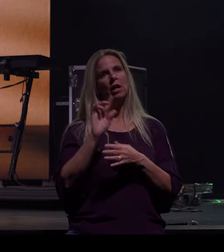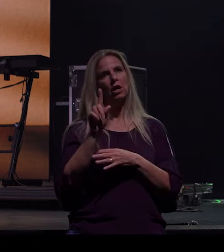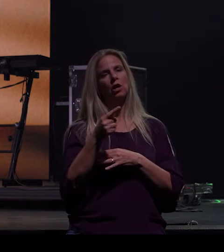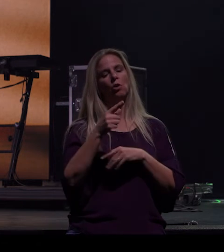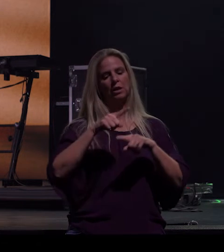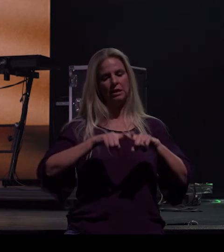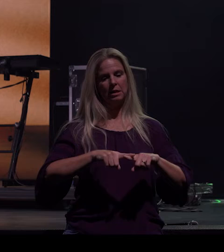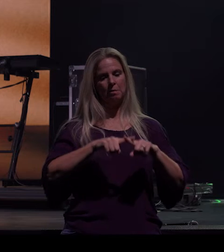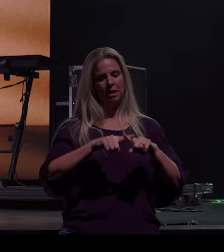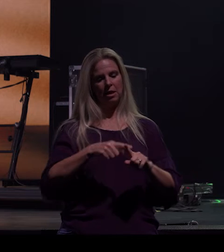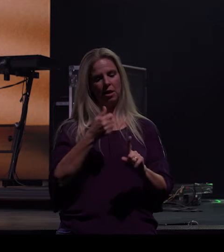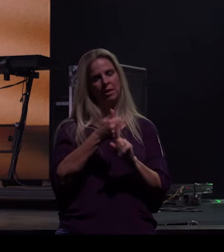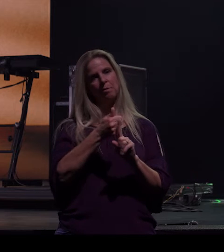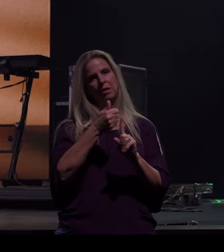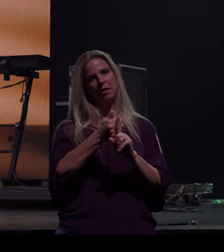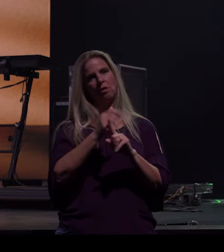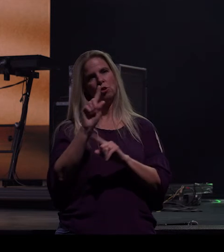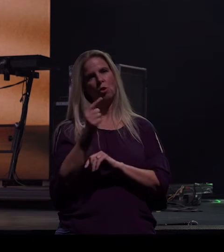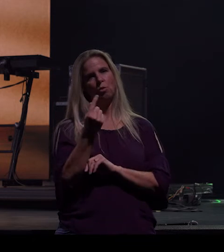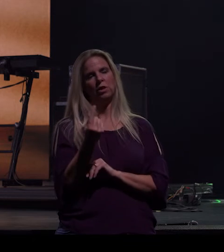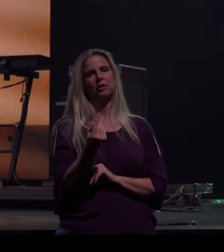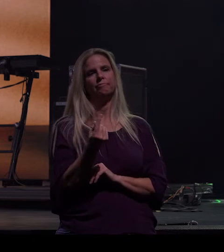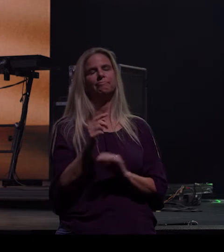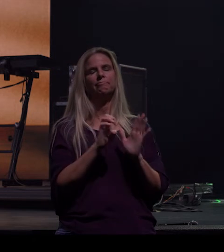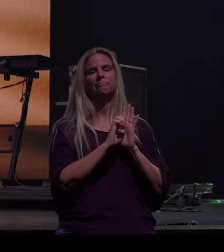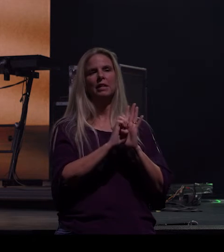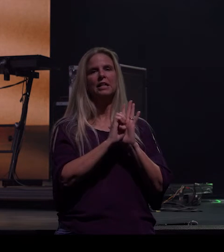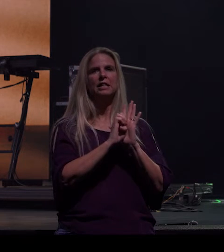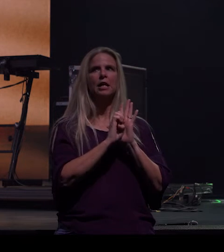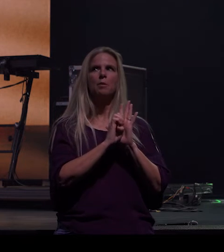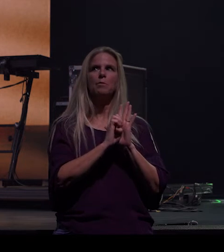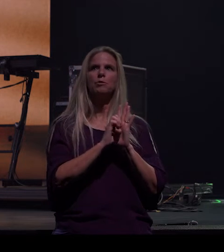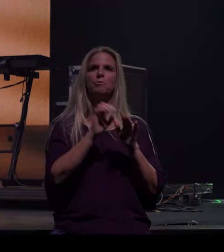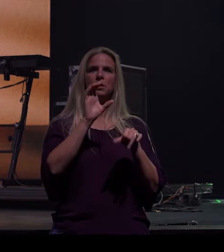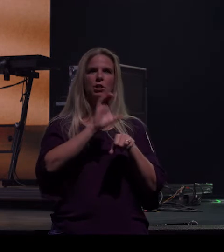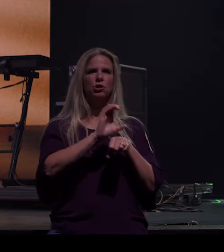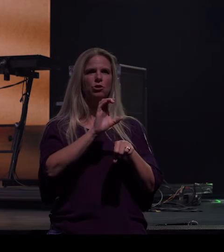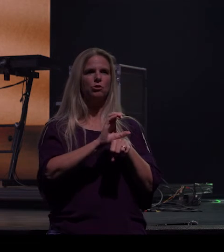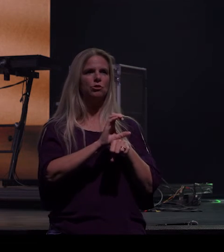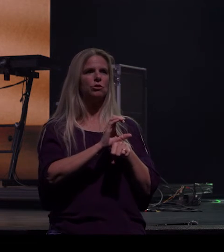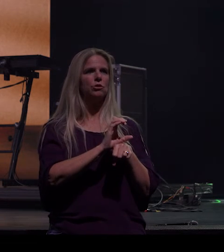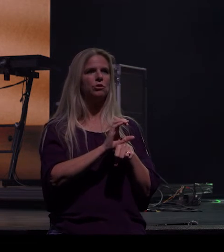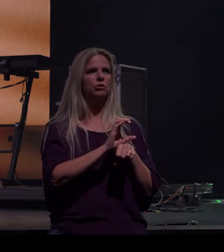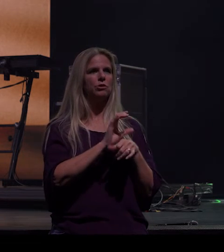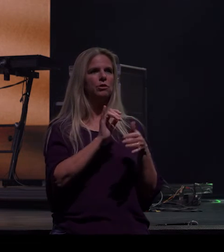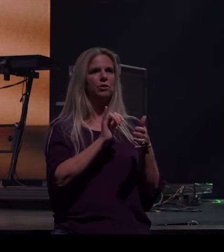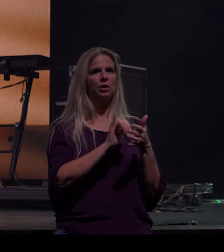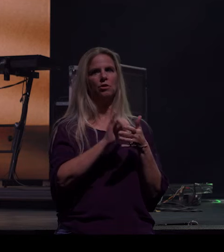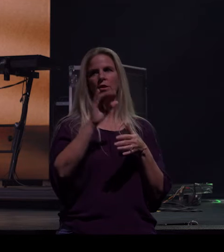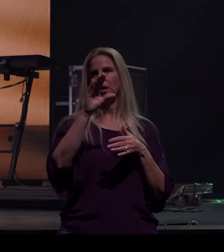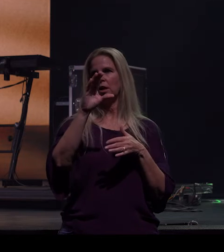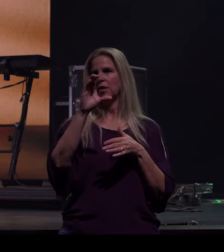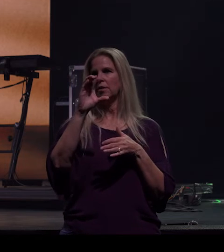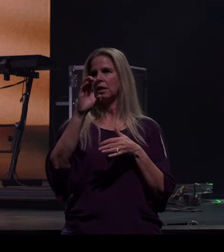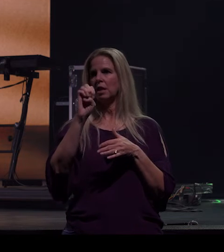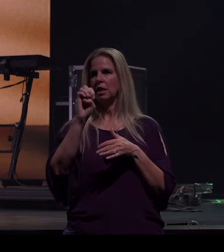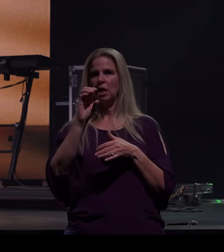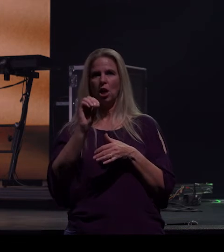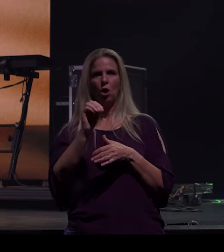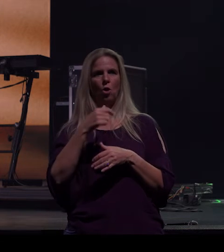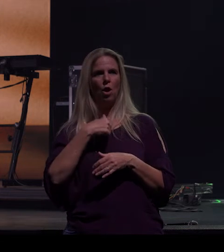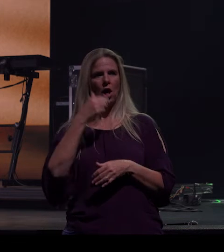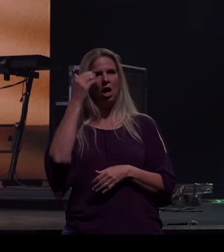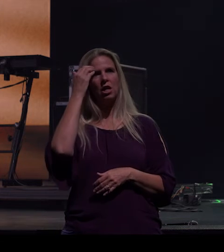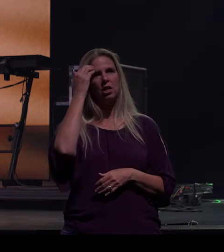to rely on themselves. I'll give you an example. In our church, there's a CEO I know pretty well,